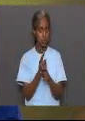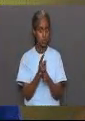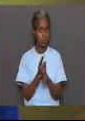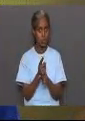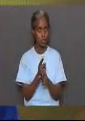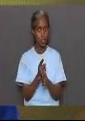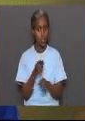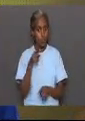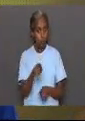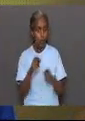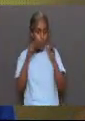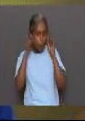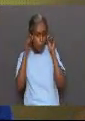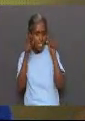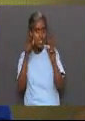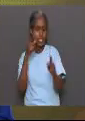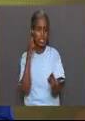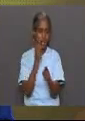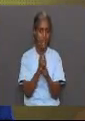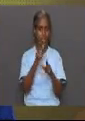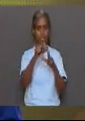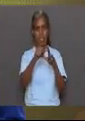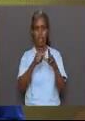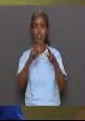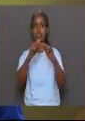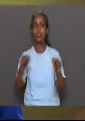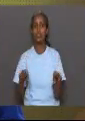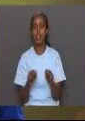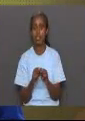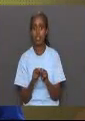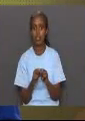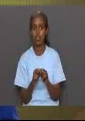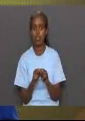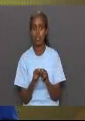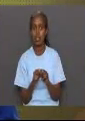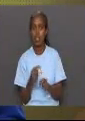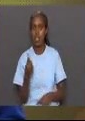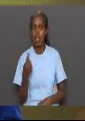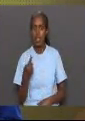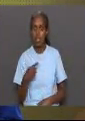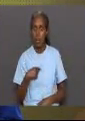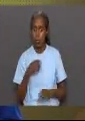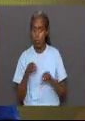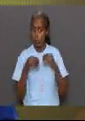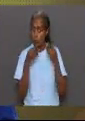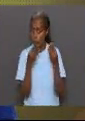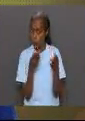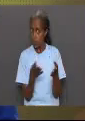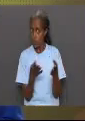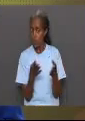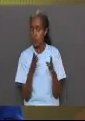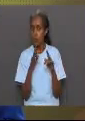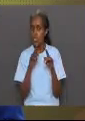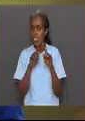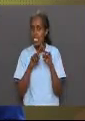have mastered right angle triangles. I will now give you